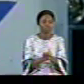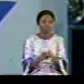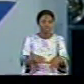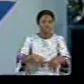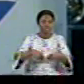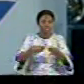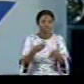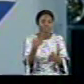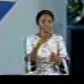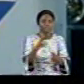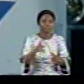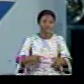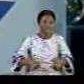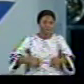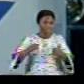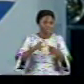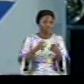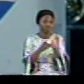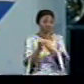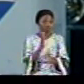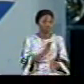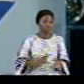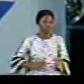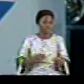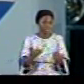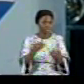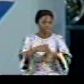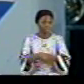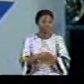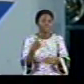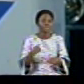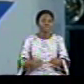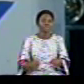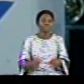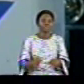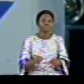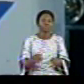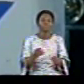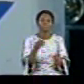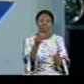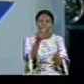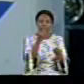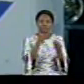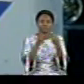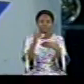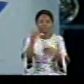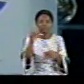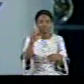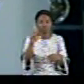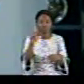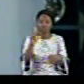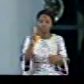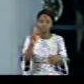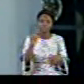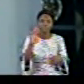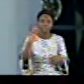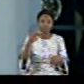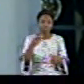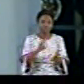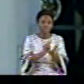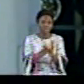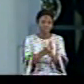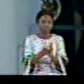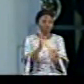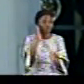with Christ, with Jesus, tomorrow by 3 p.m. will be taking place here in the